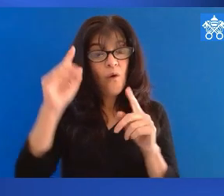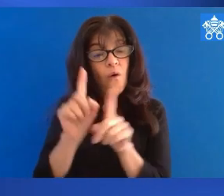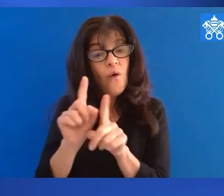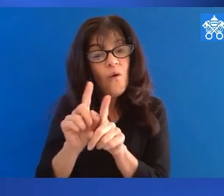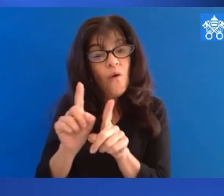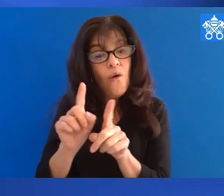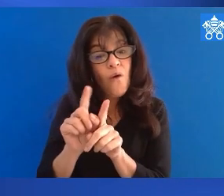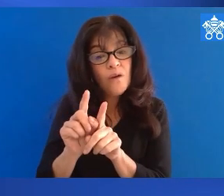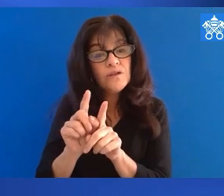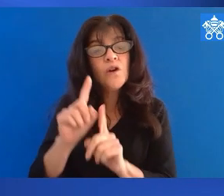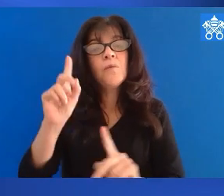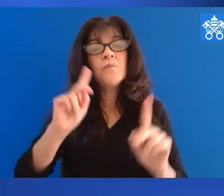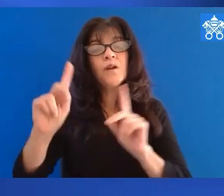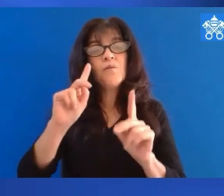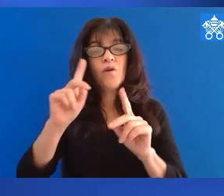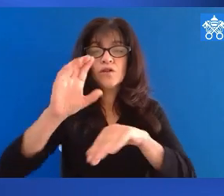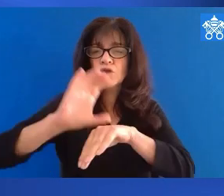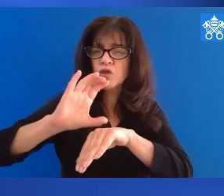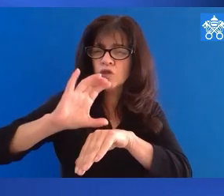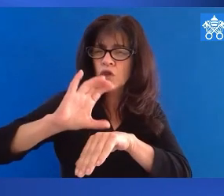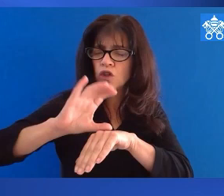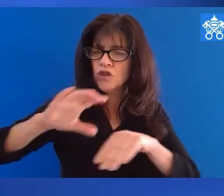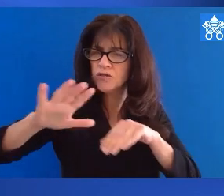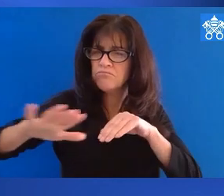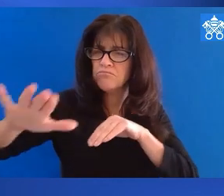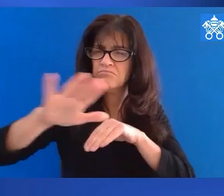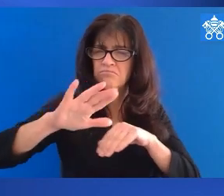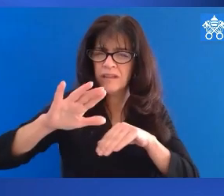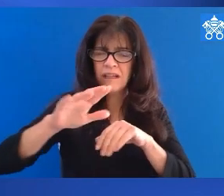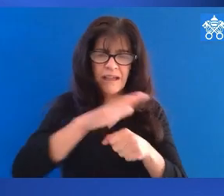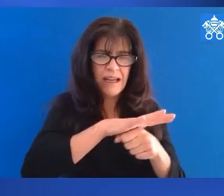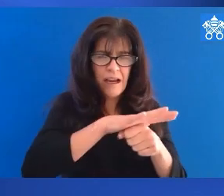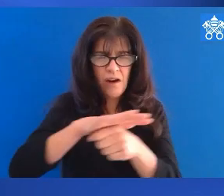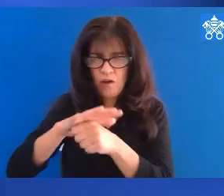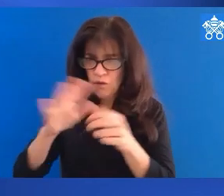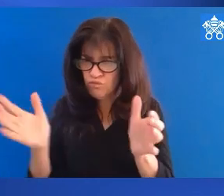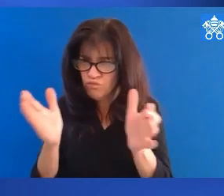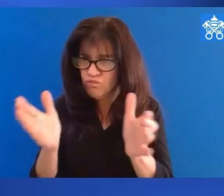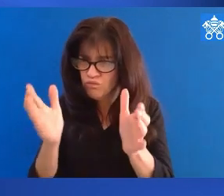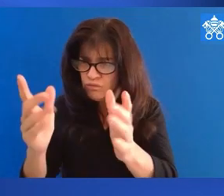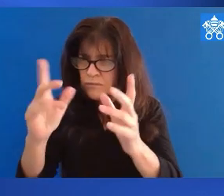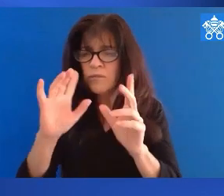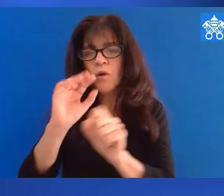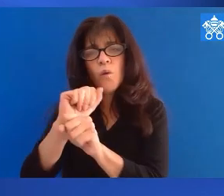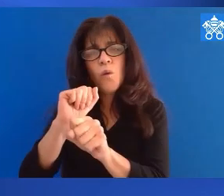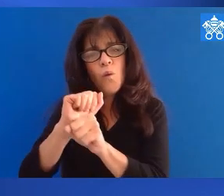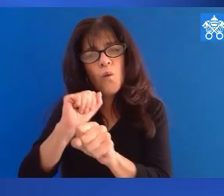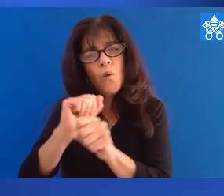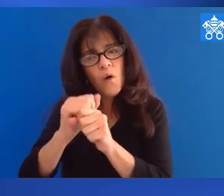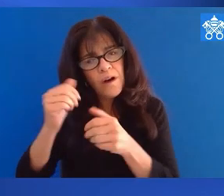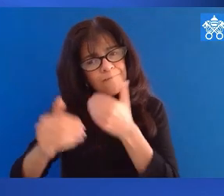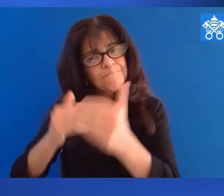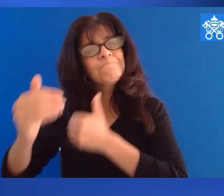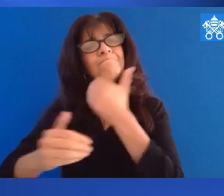of oratories and parishes and parish circles, encouraging them to continue their fruitful and valuable